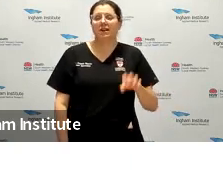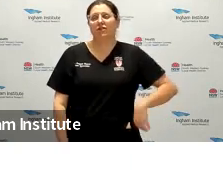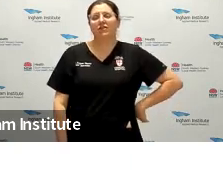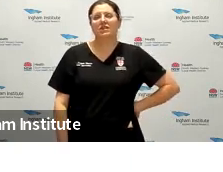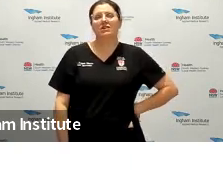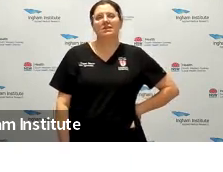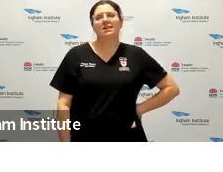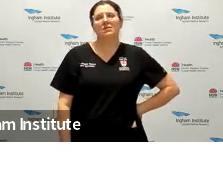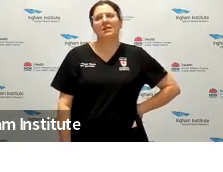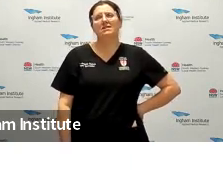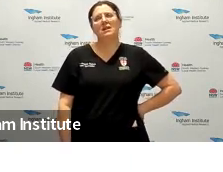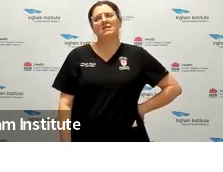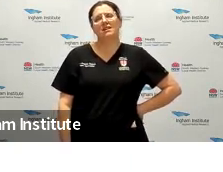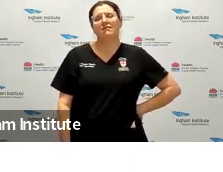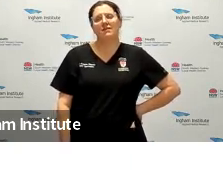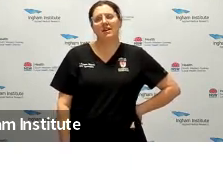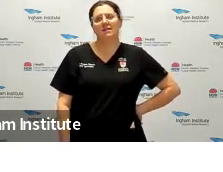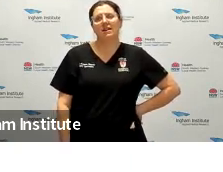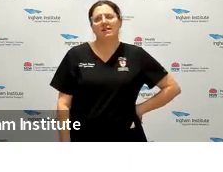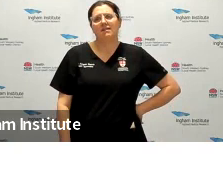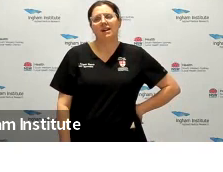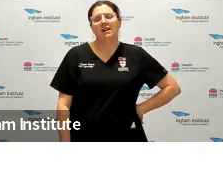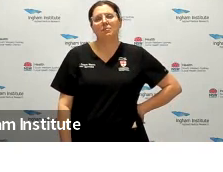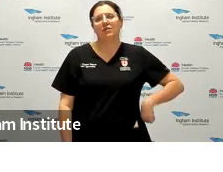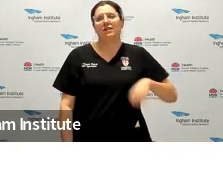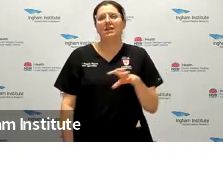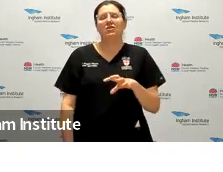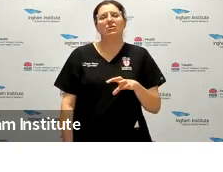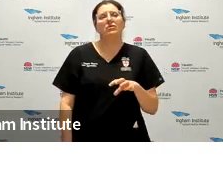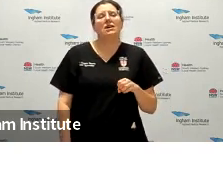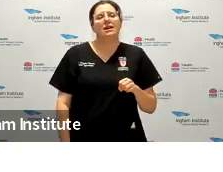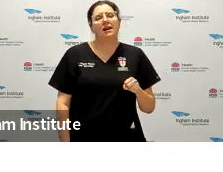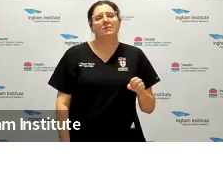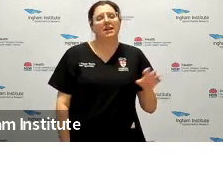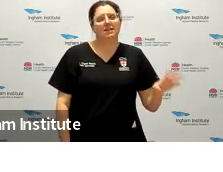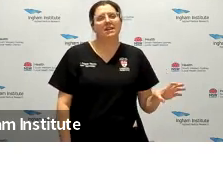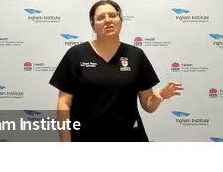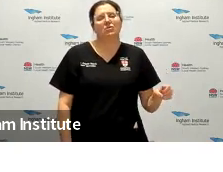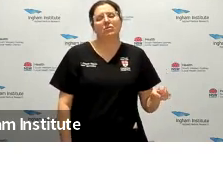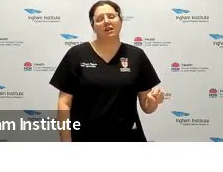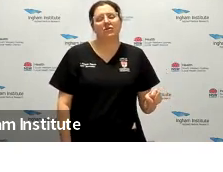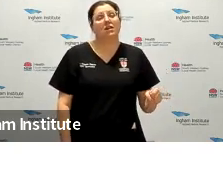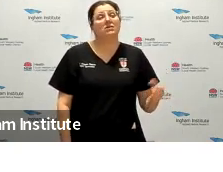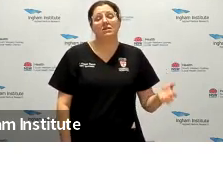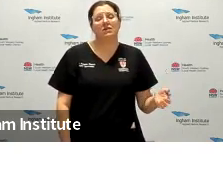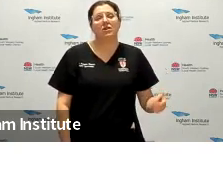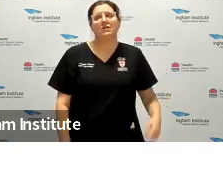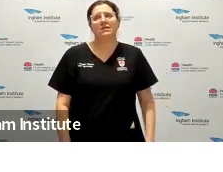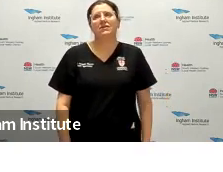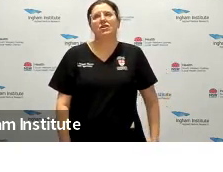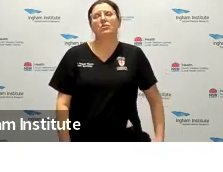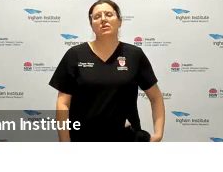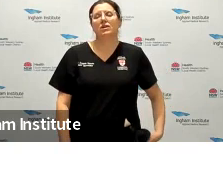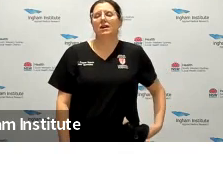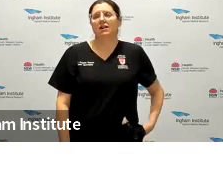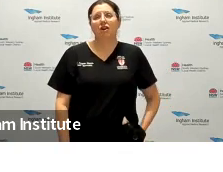of the logos that you can see there, but that's meant to emphasise that they are both clinical, international trials into hemolysis